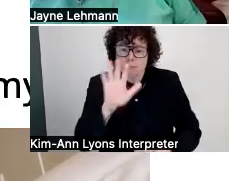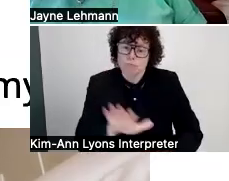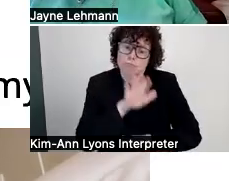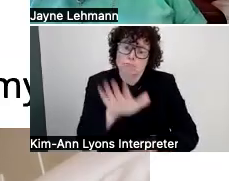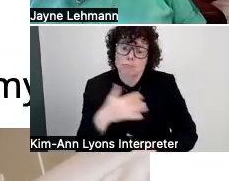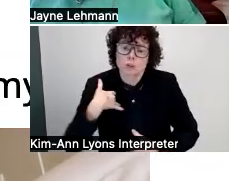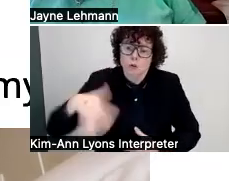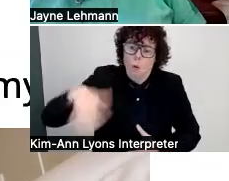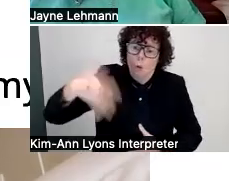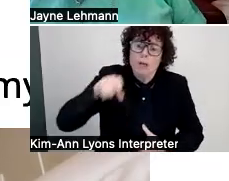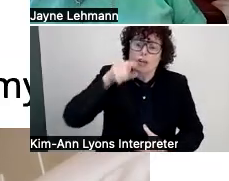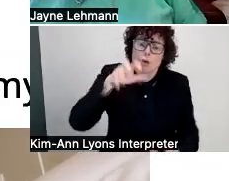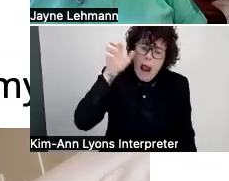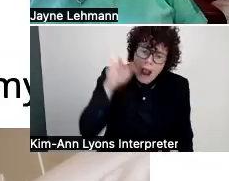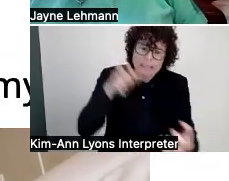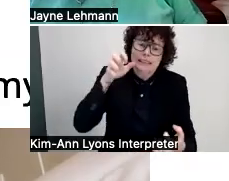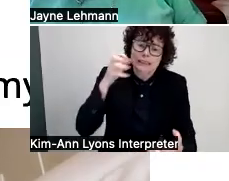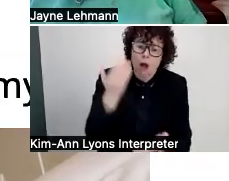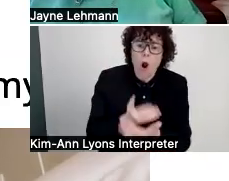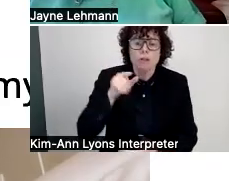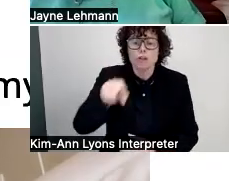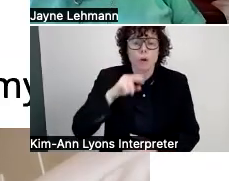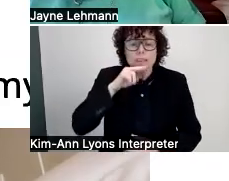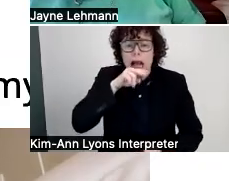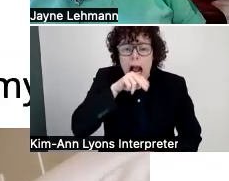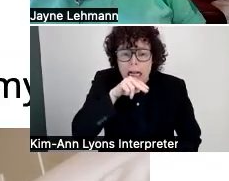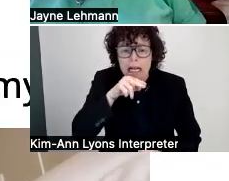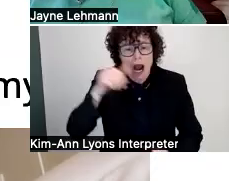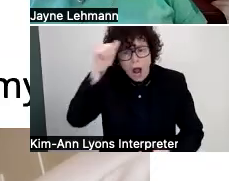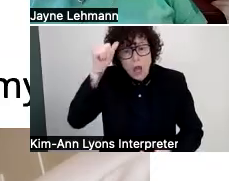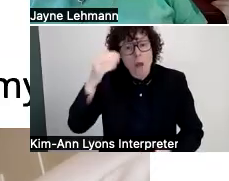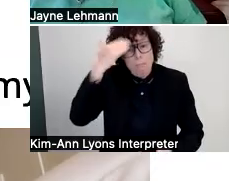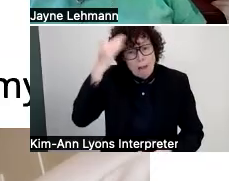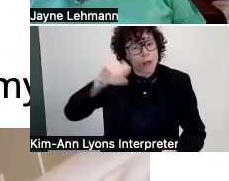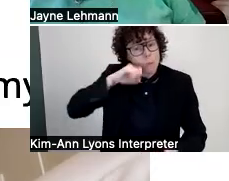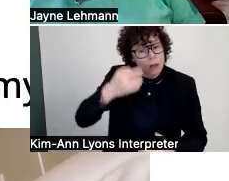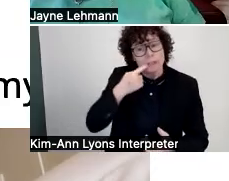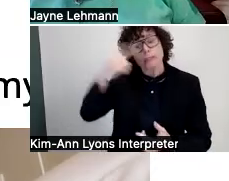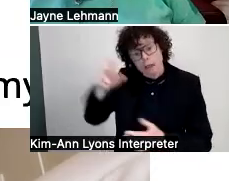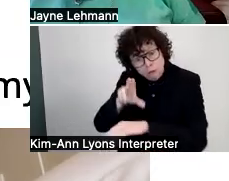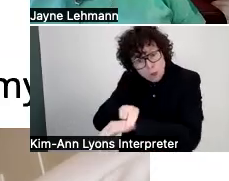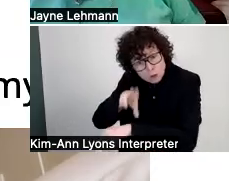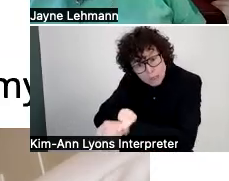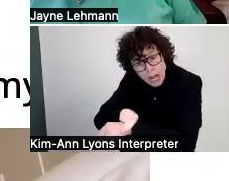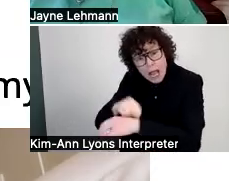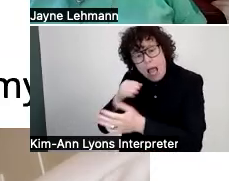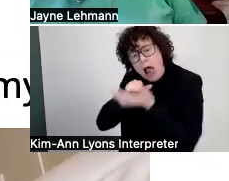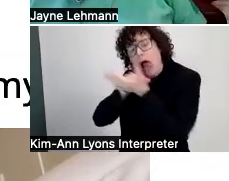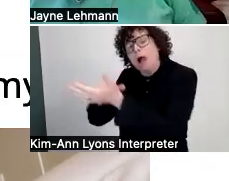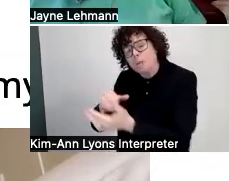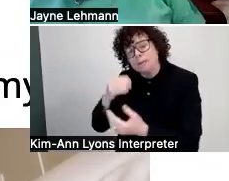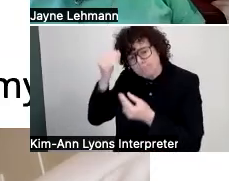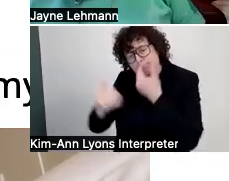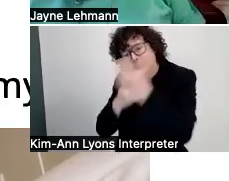and you've bitten your tongue. And Mummy's going to help the doctors to fix that. We're going